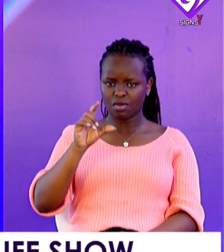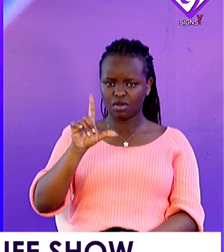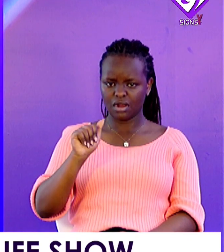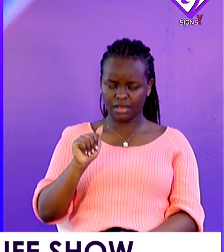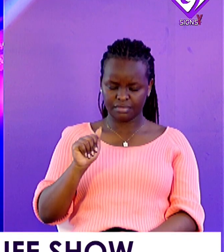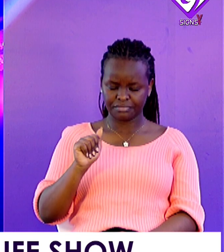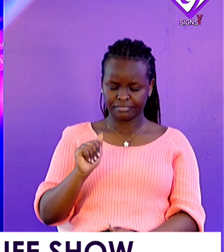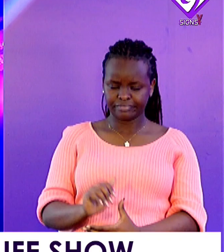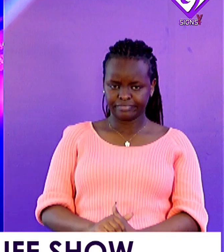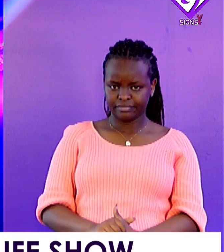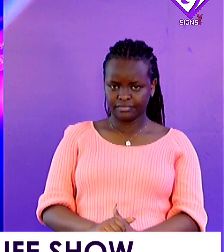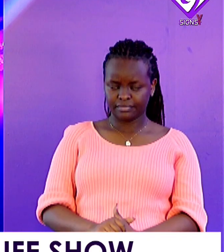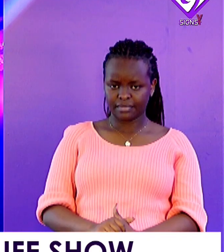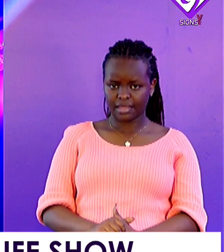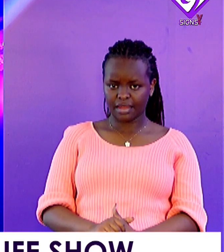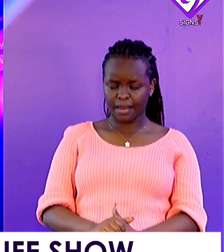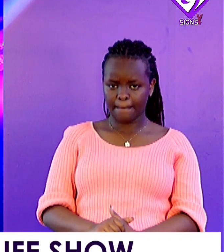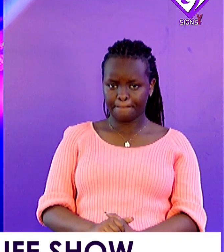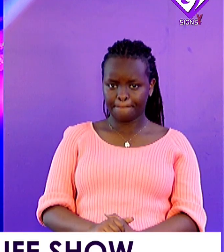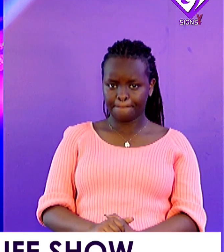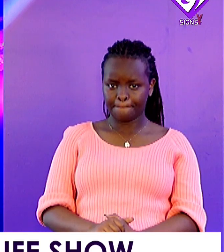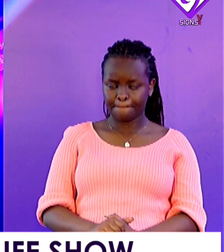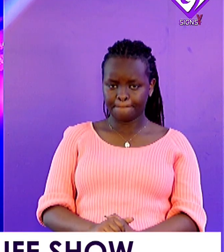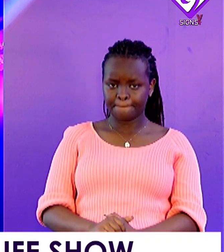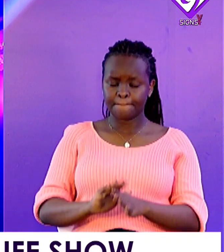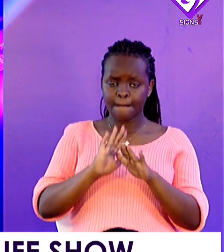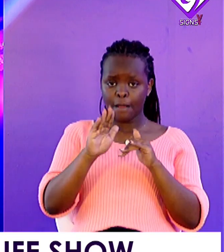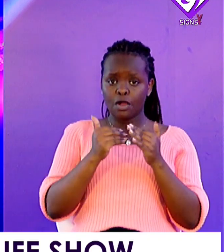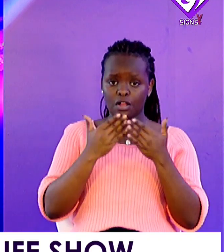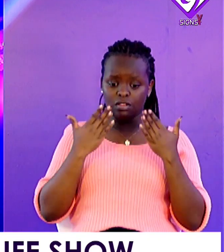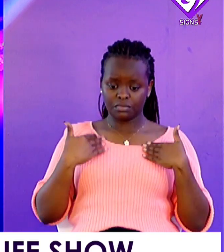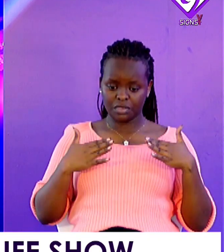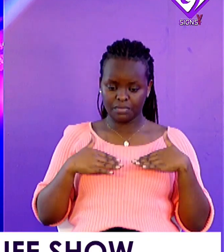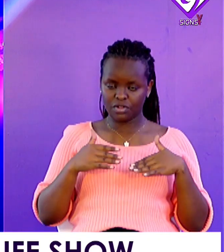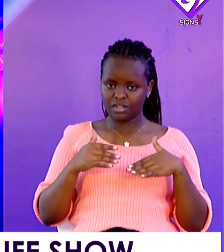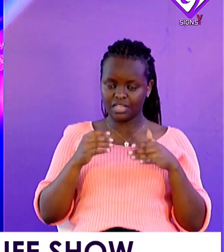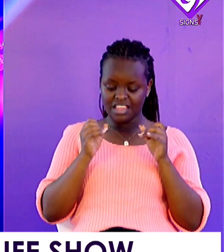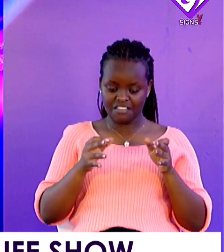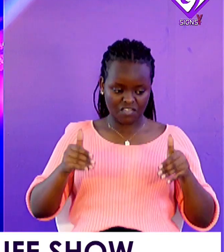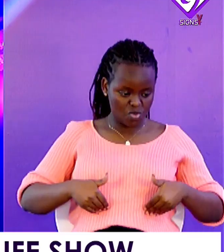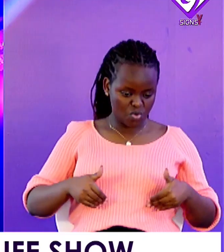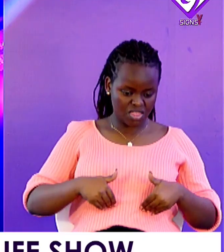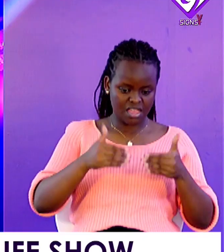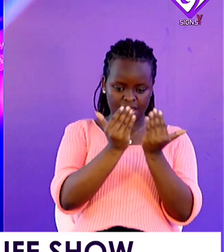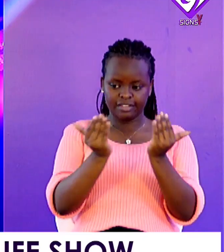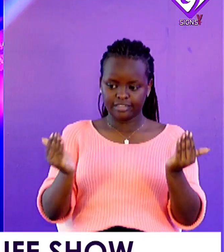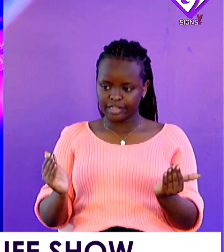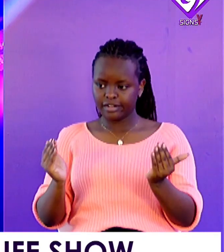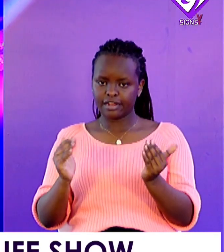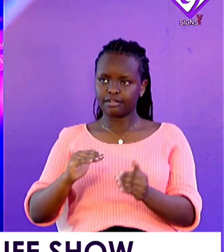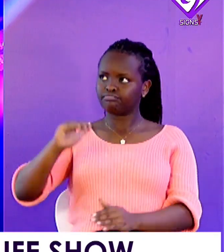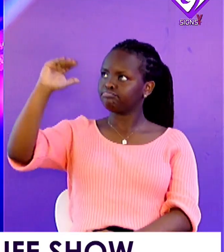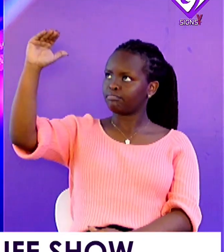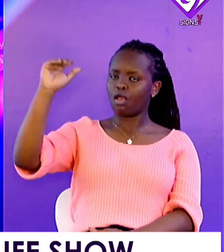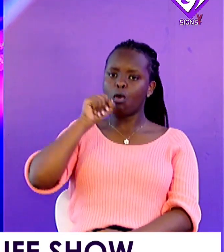What I can say that every individual, whether it's youth or children or